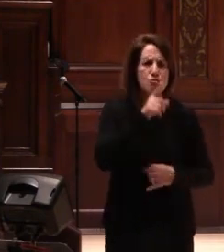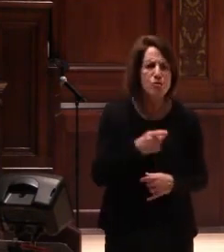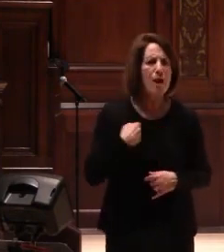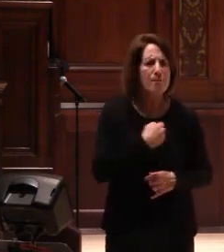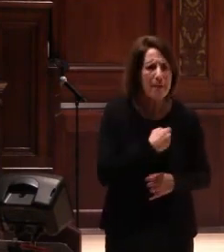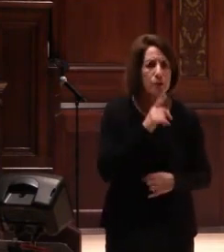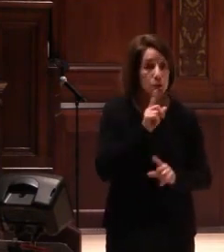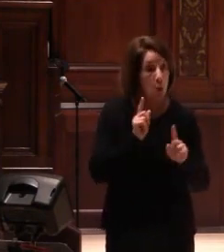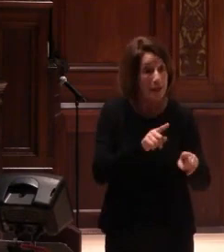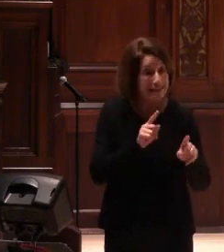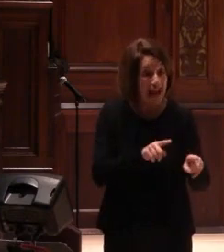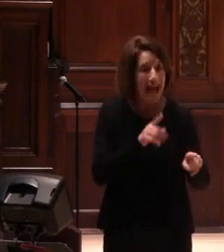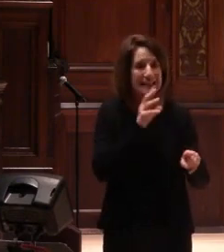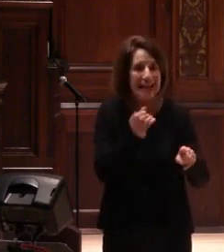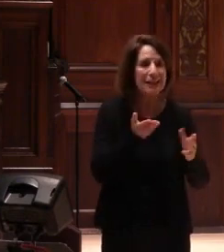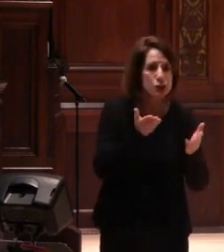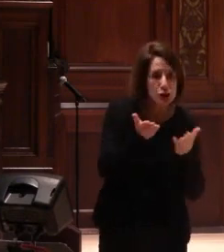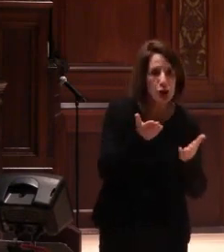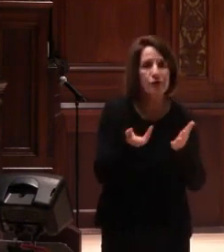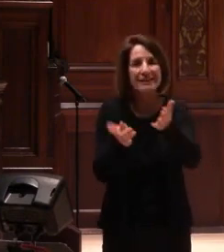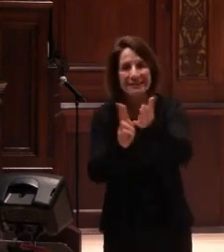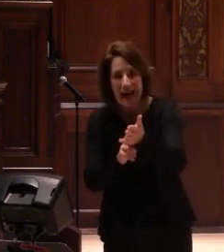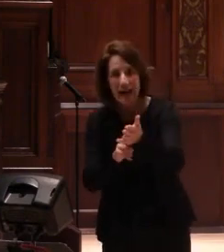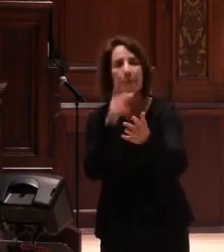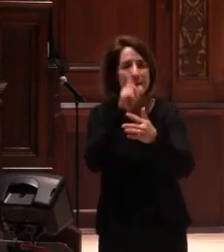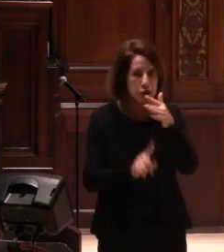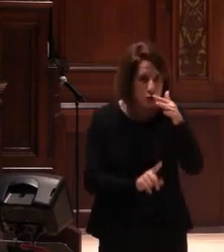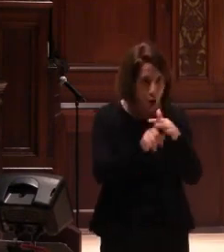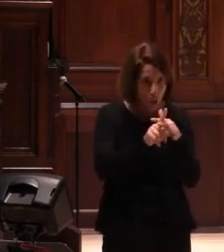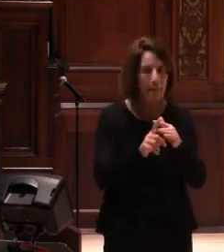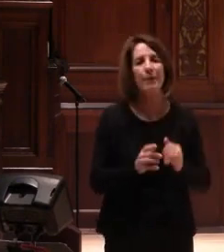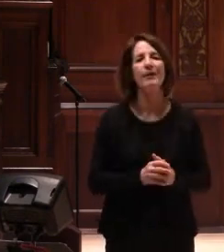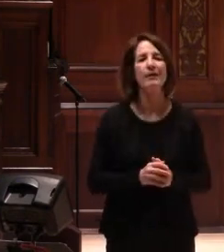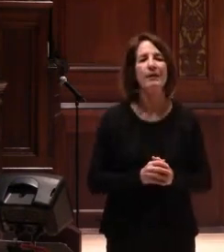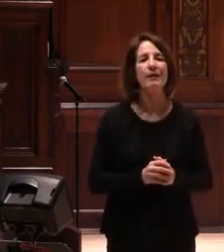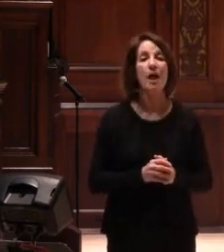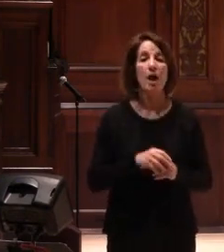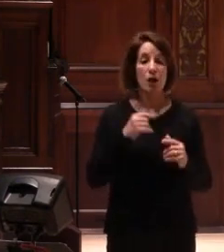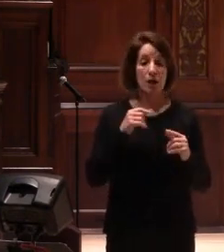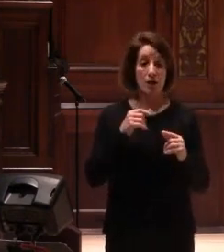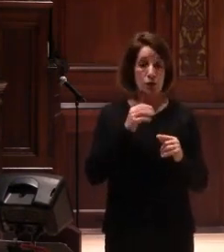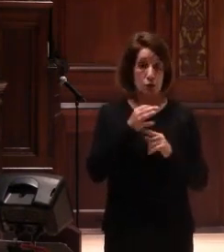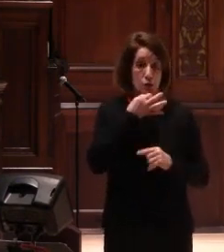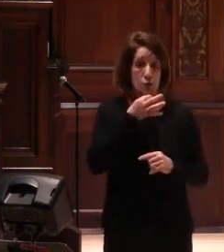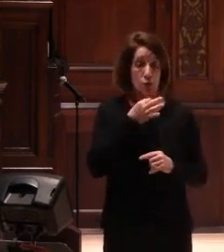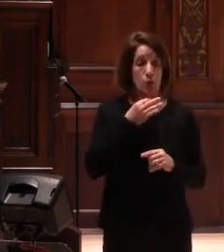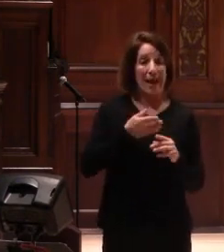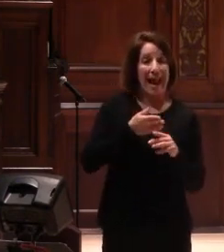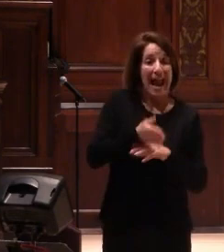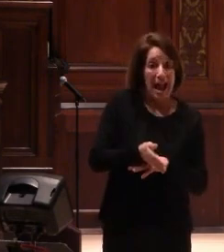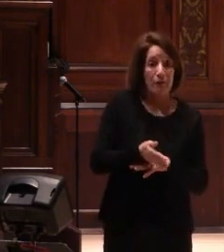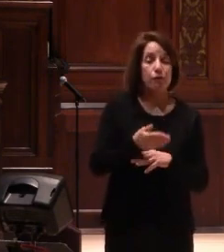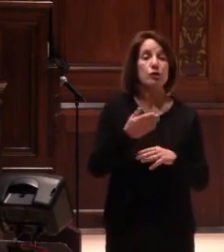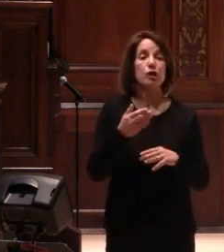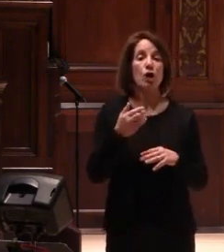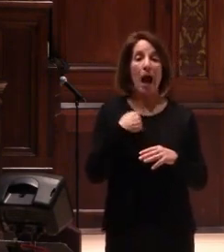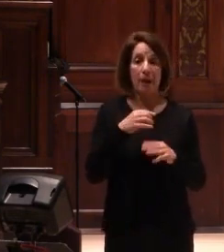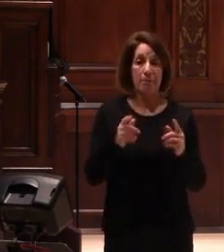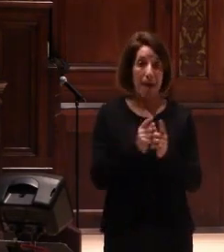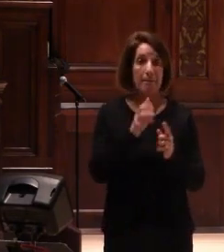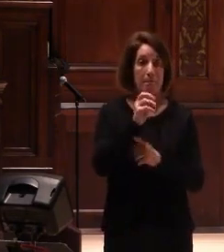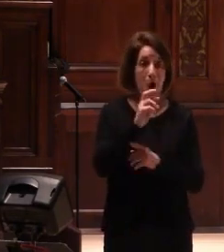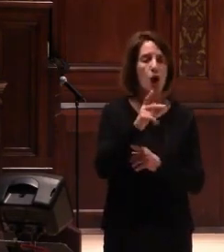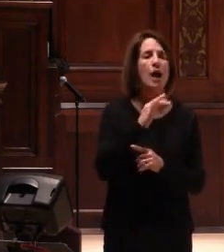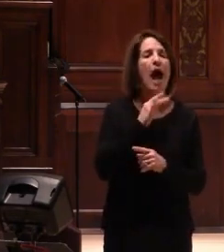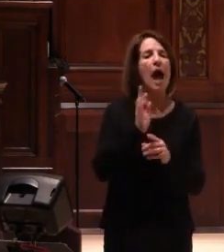who attend and serve and sign up and show up. Shortly after I met Mark and Siobhan, we enrolled our oldest, Harrison, in the religious ed program.